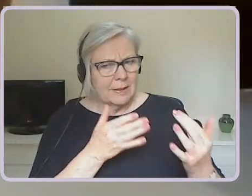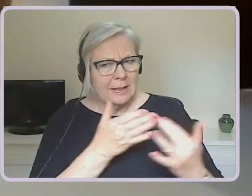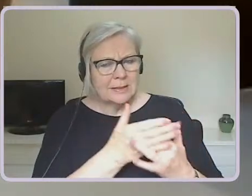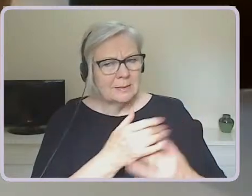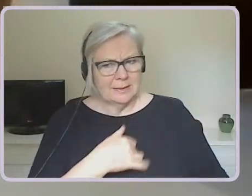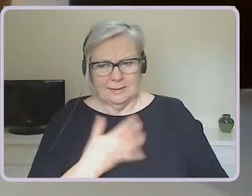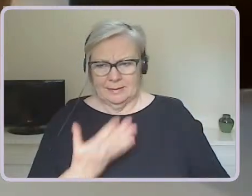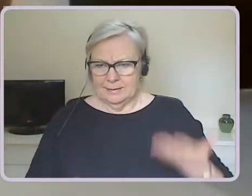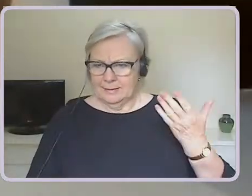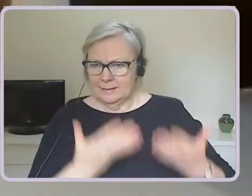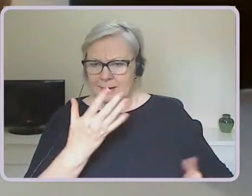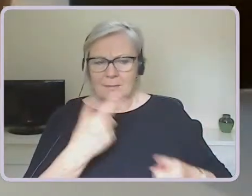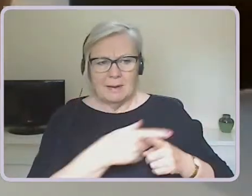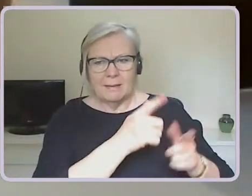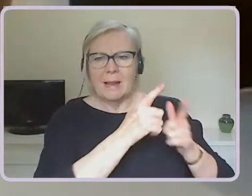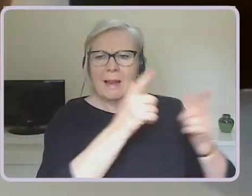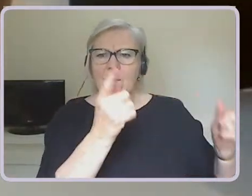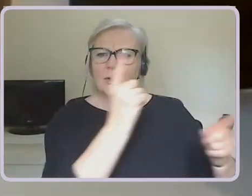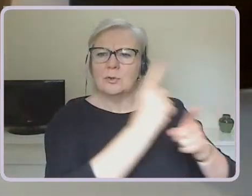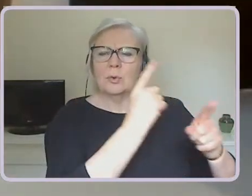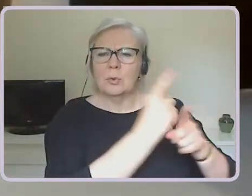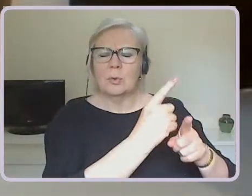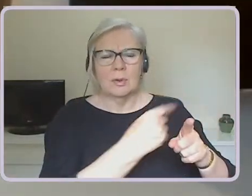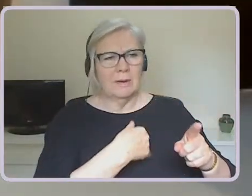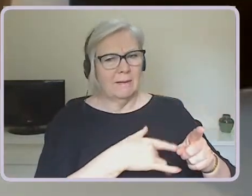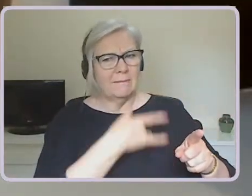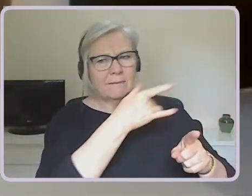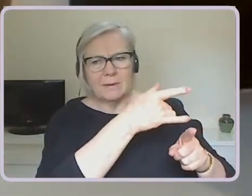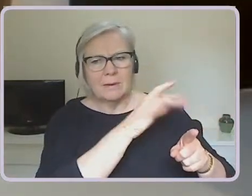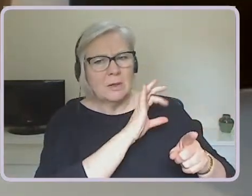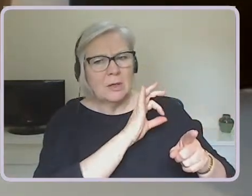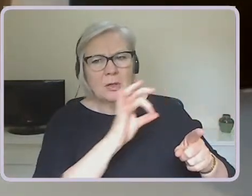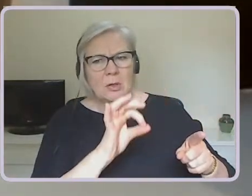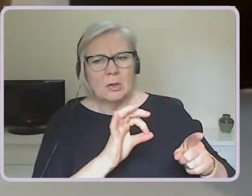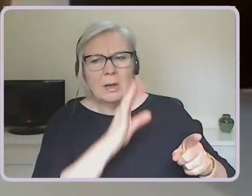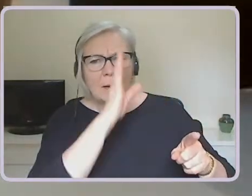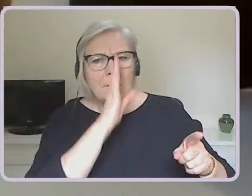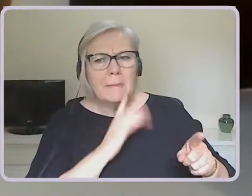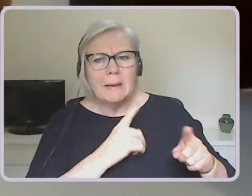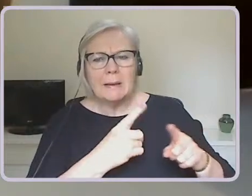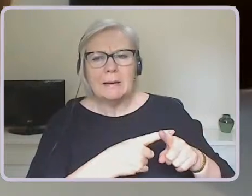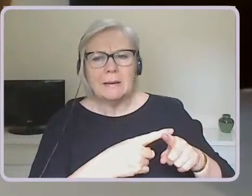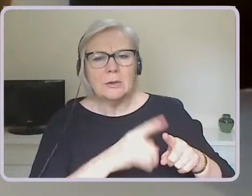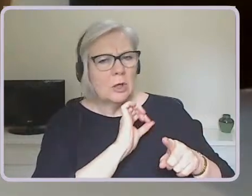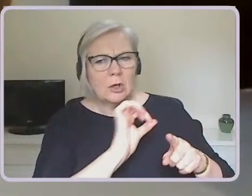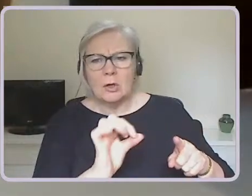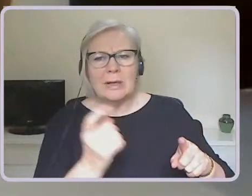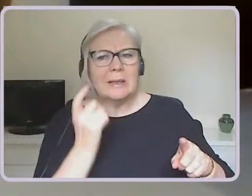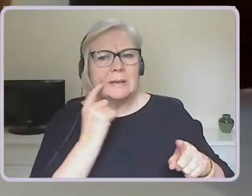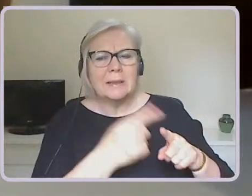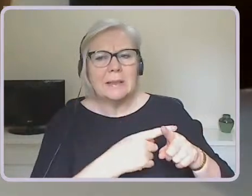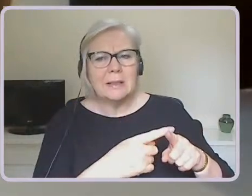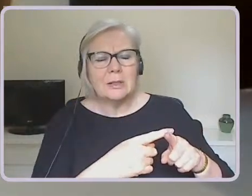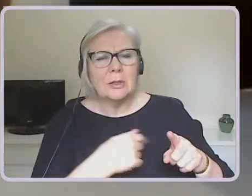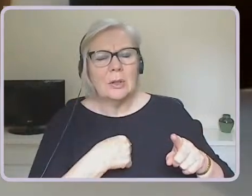wasn't the thought about plain or easy English. And again, it was a highly